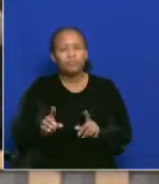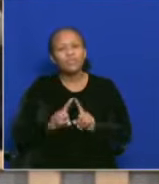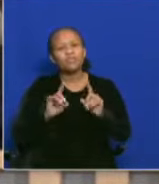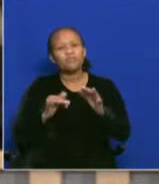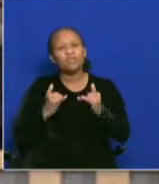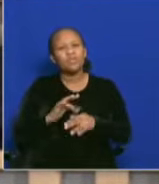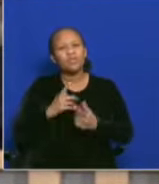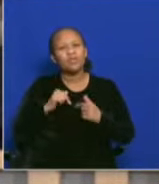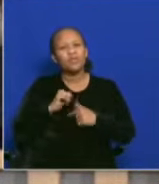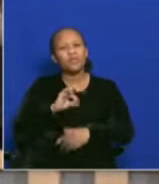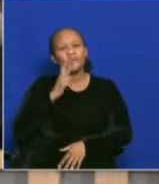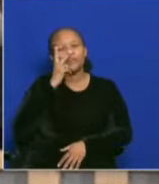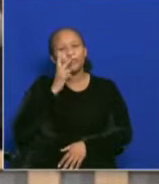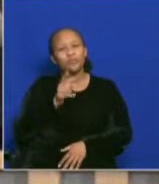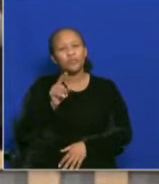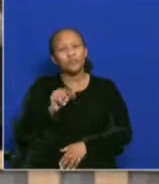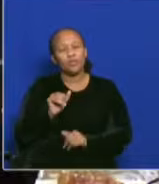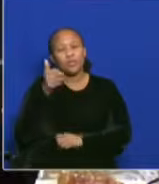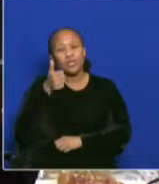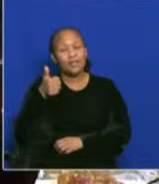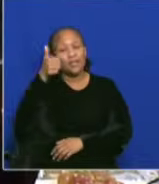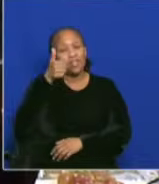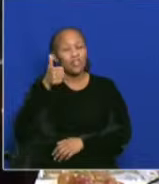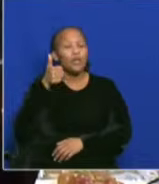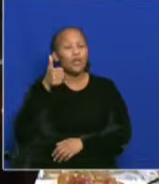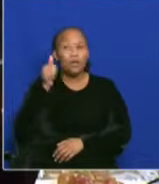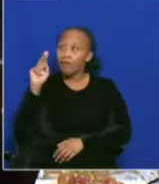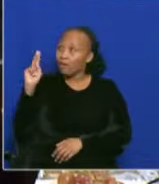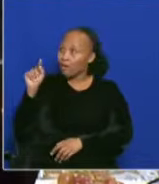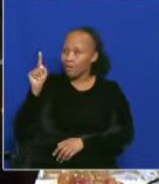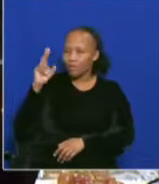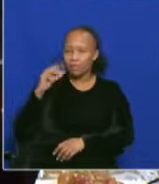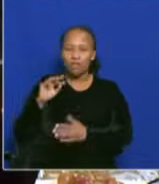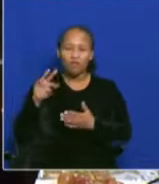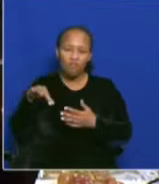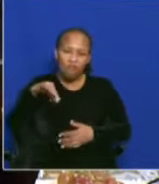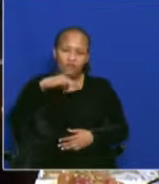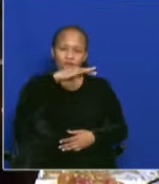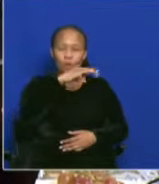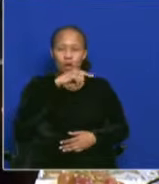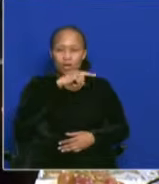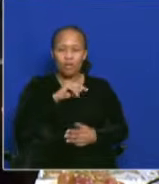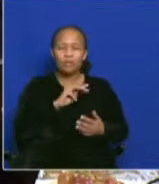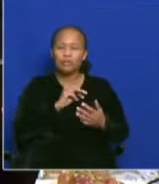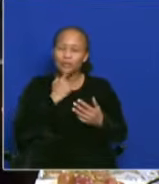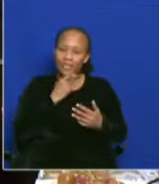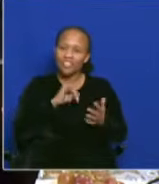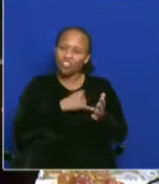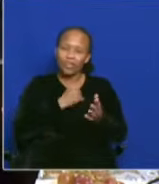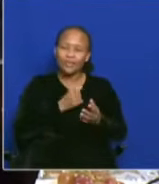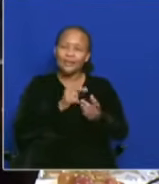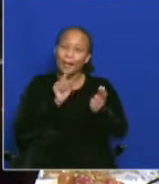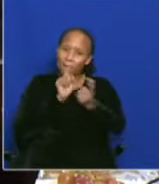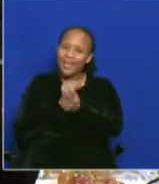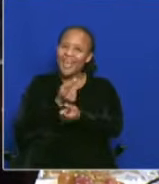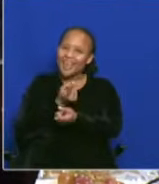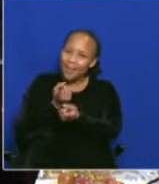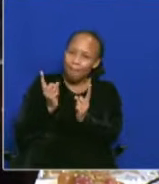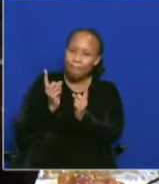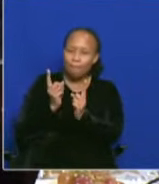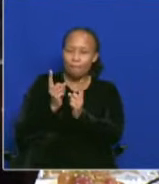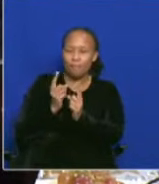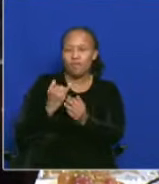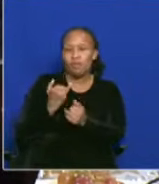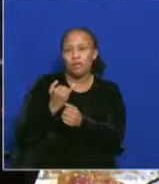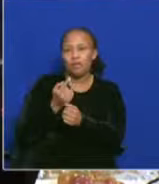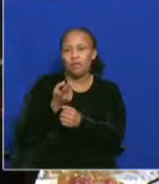General Khan forwards to him is a message saying that he's just met them. And in the context, in the context of speaking to Pilot,